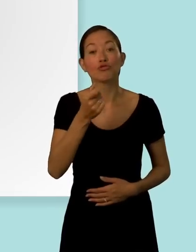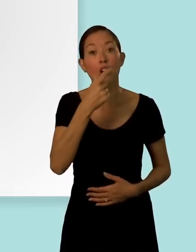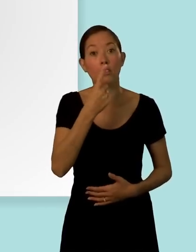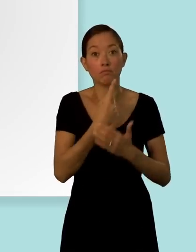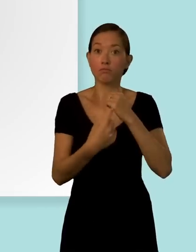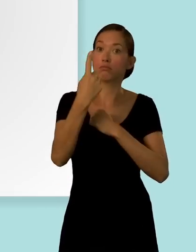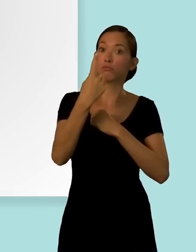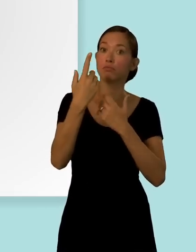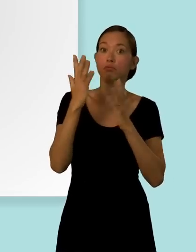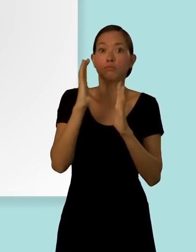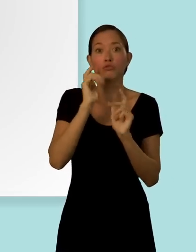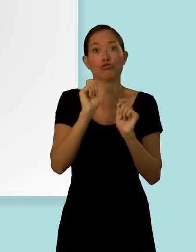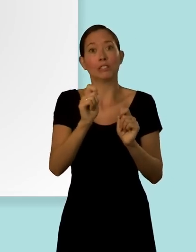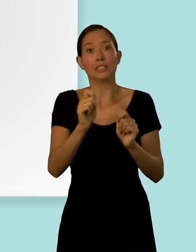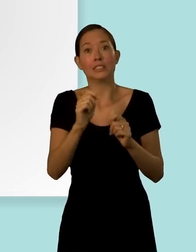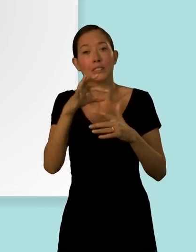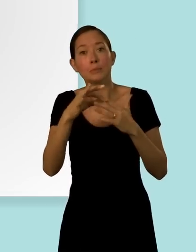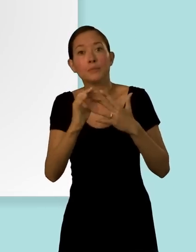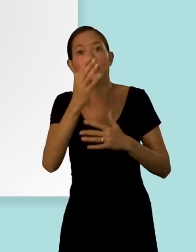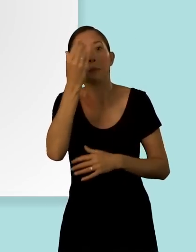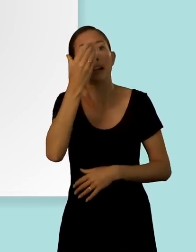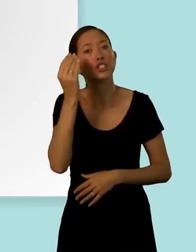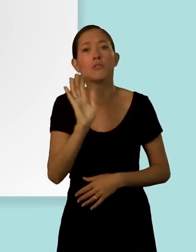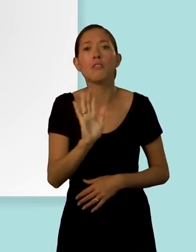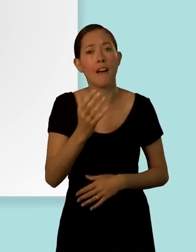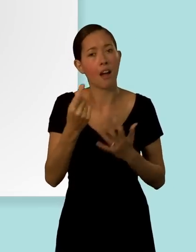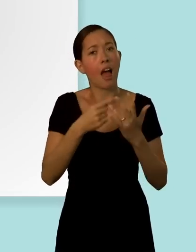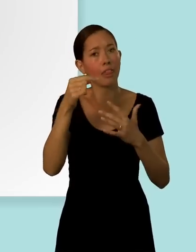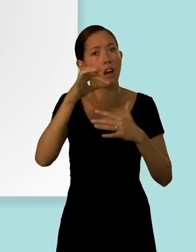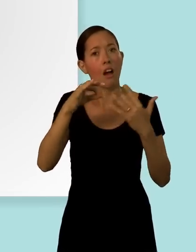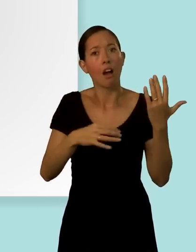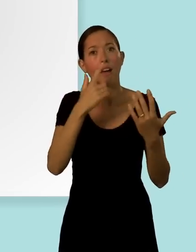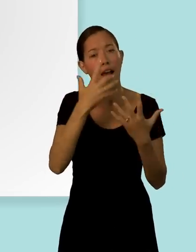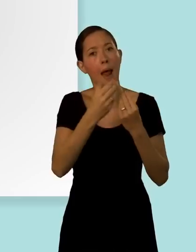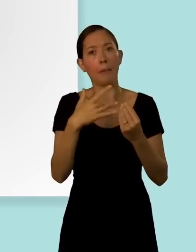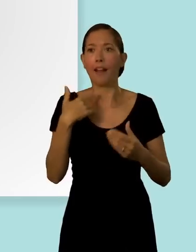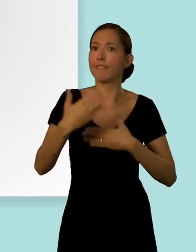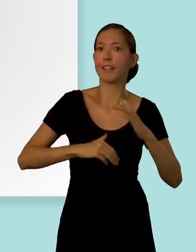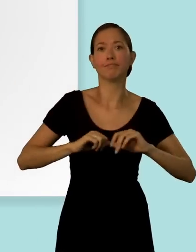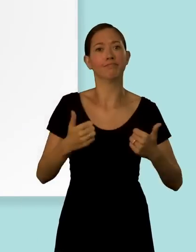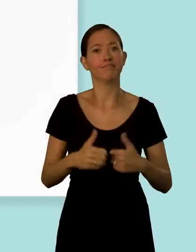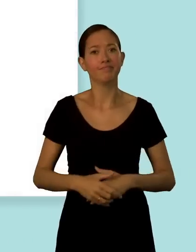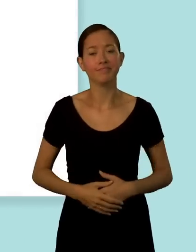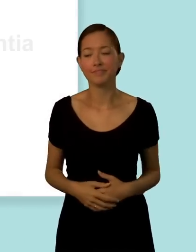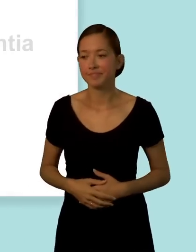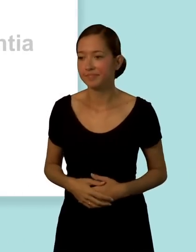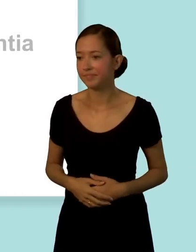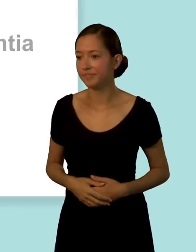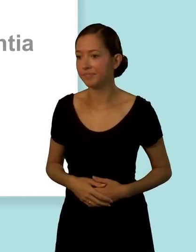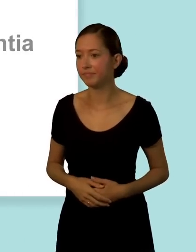Drugs are not the only way to treat or manage the symptoms of dementia. There are many other things that can help people to live well.